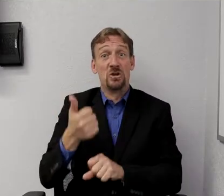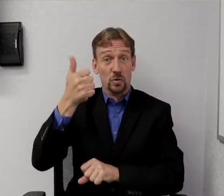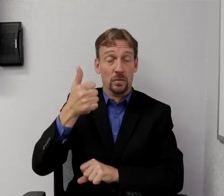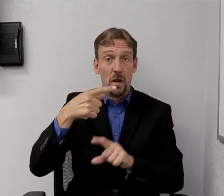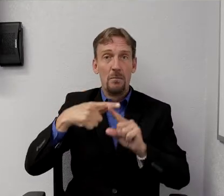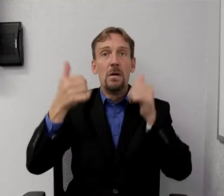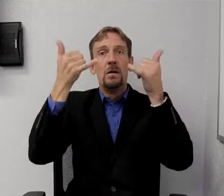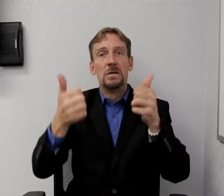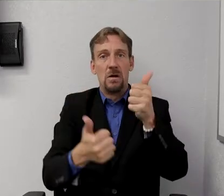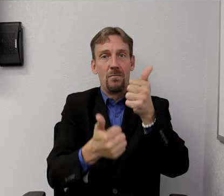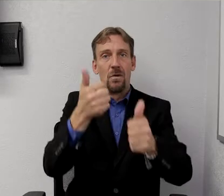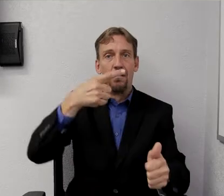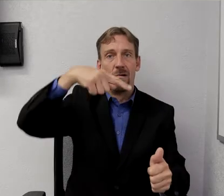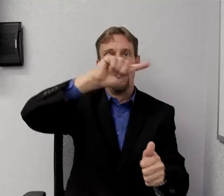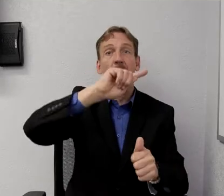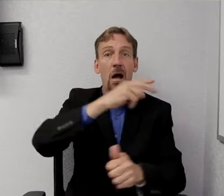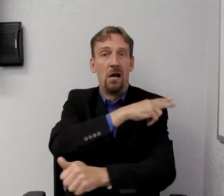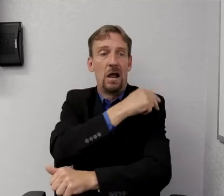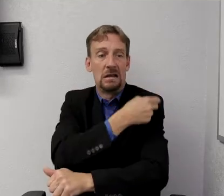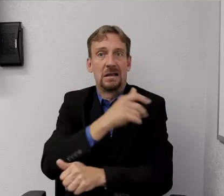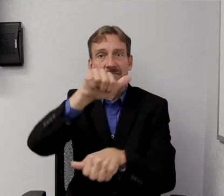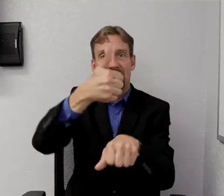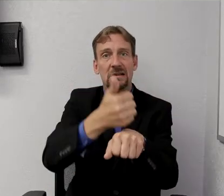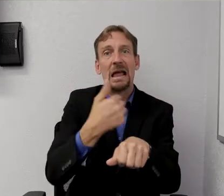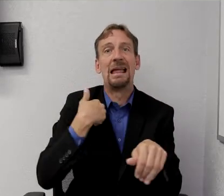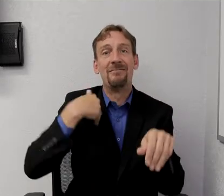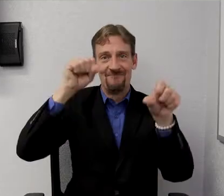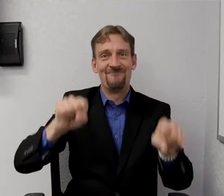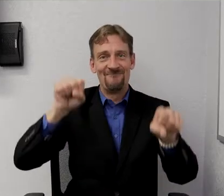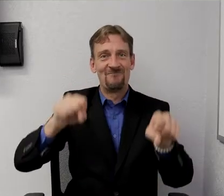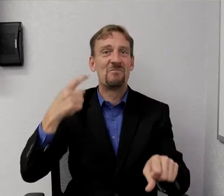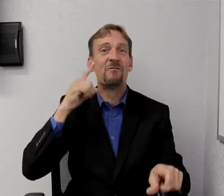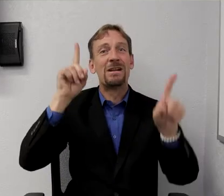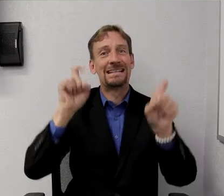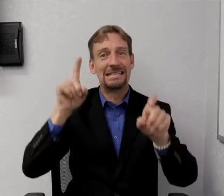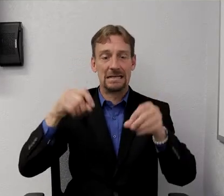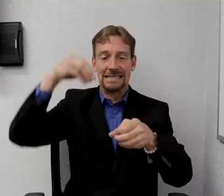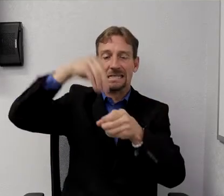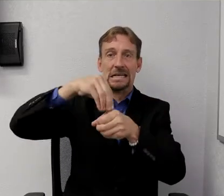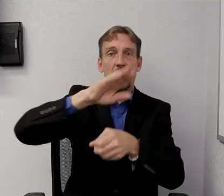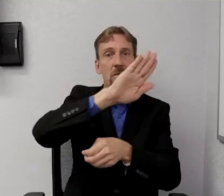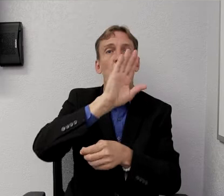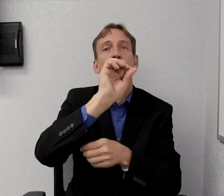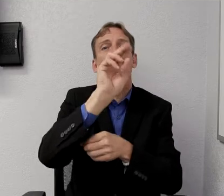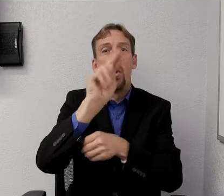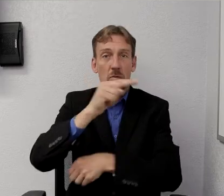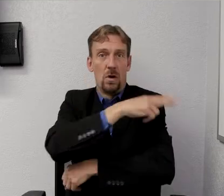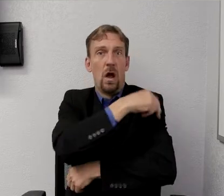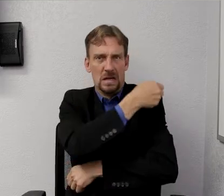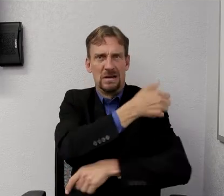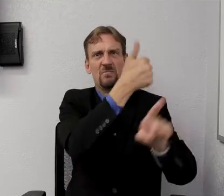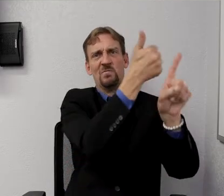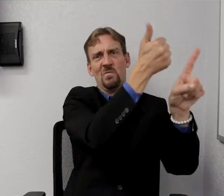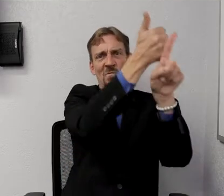hospitals now have developed testing capability within their own hospitals. So I